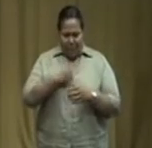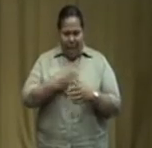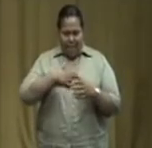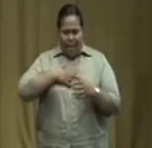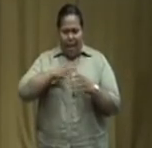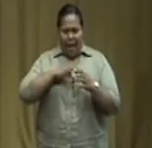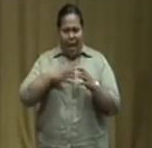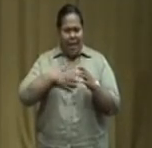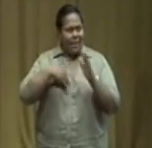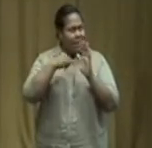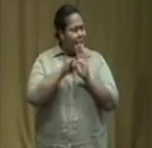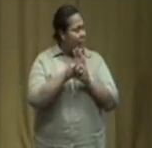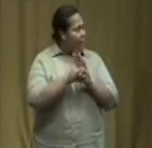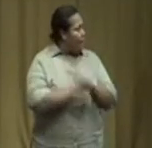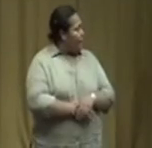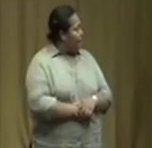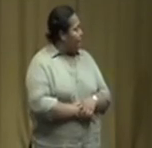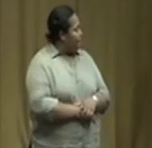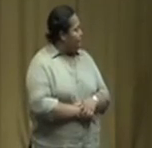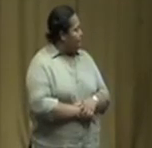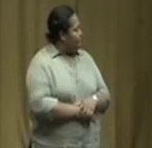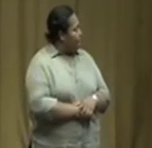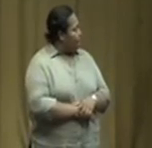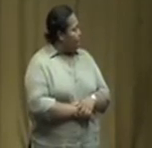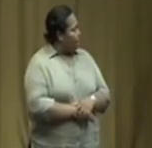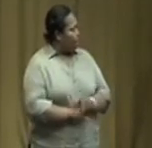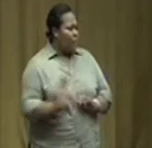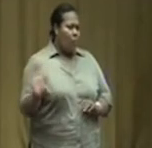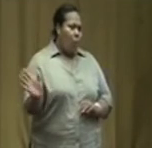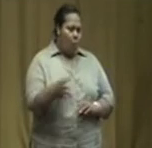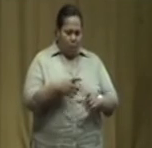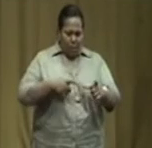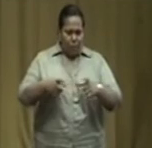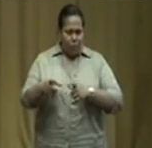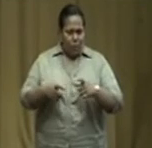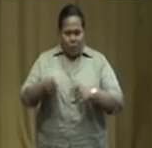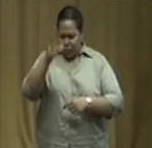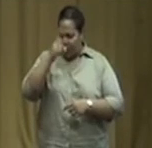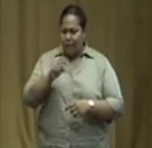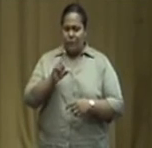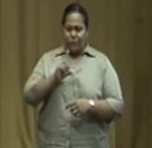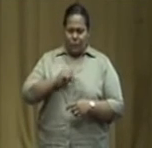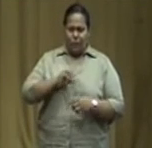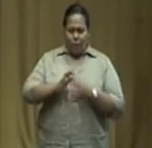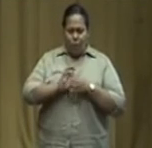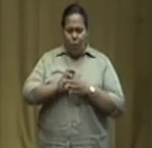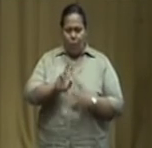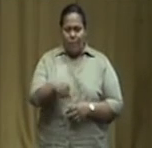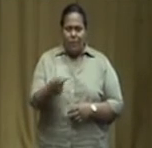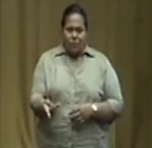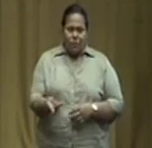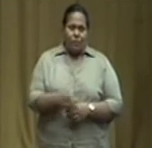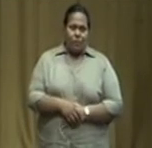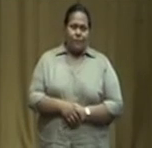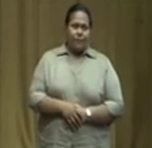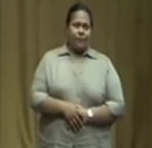The script automatically handles all the navigation and all the aspects for making the course website work.